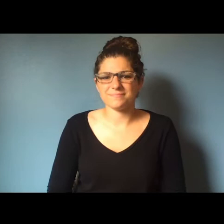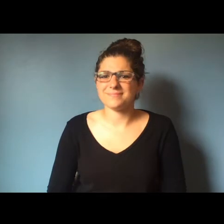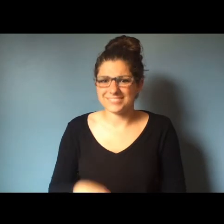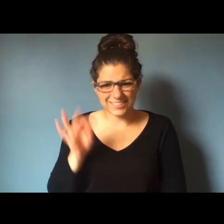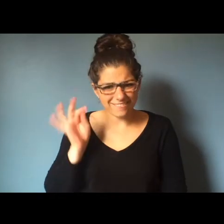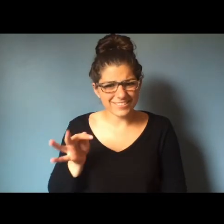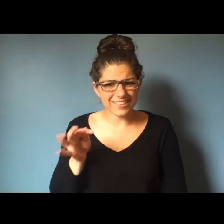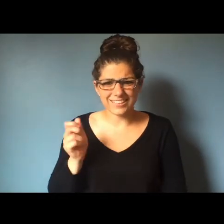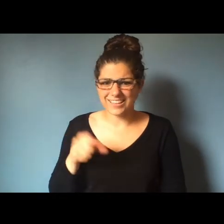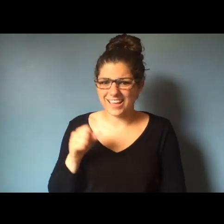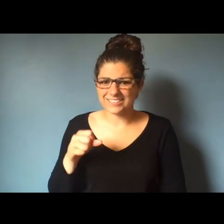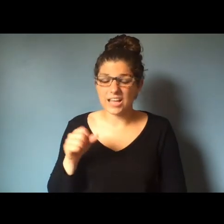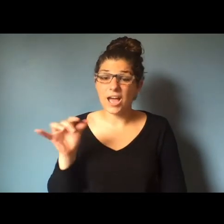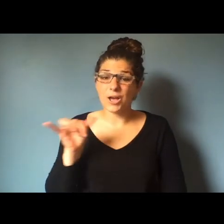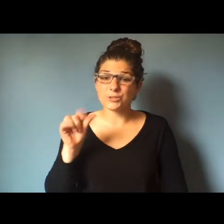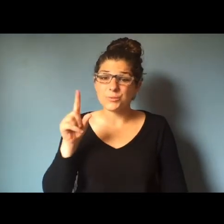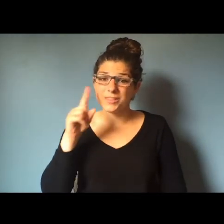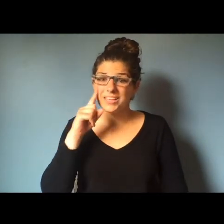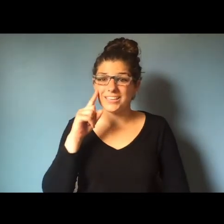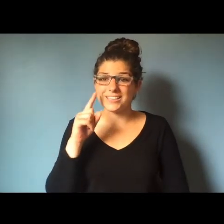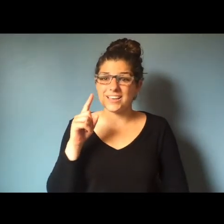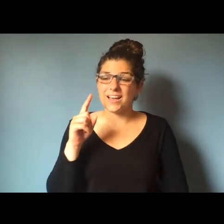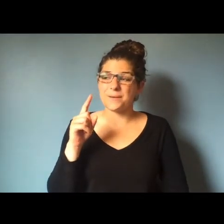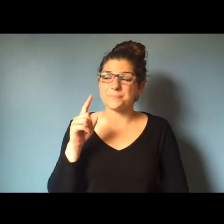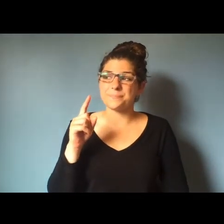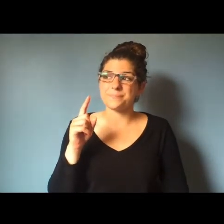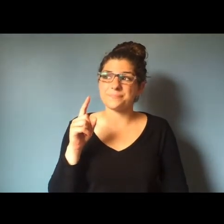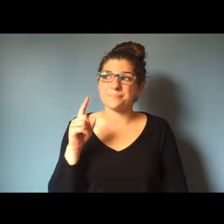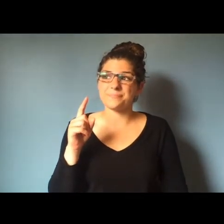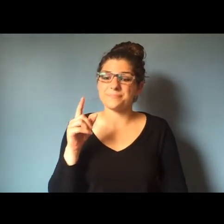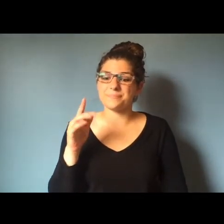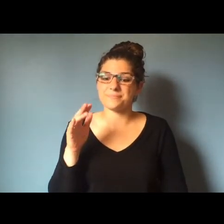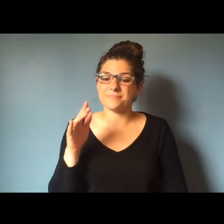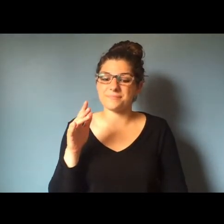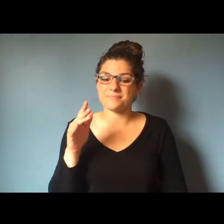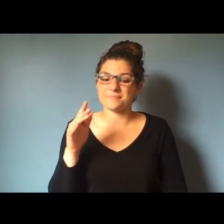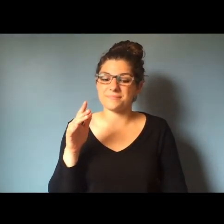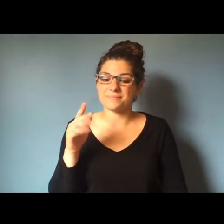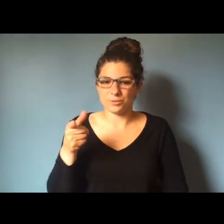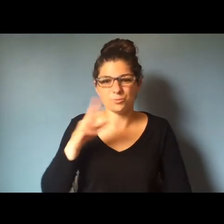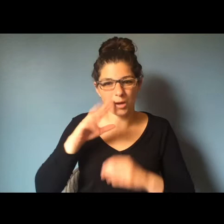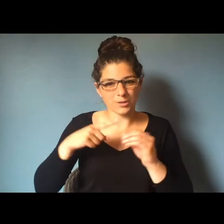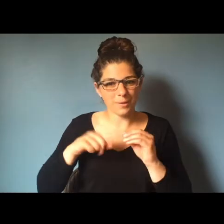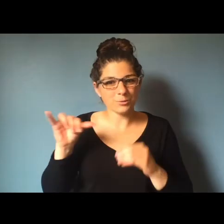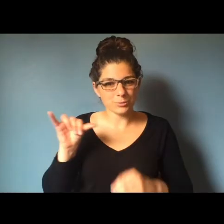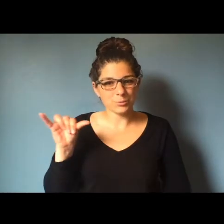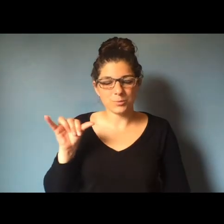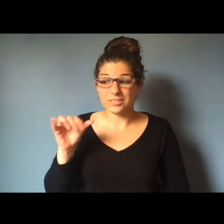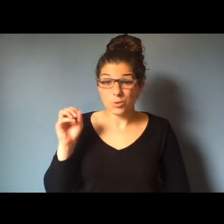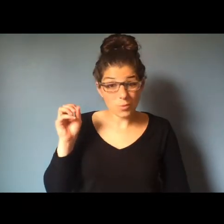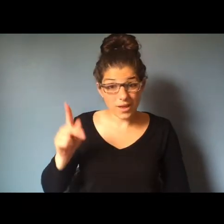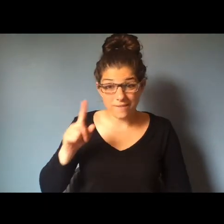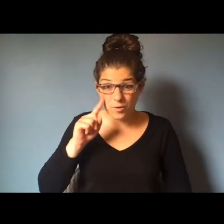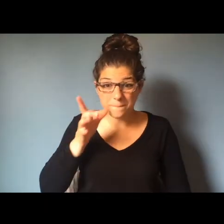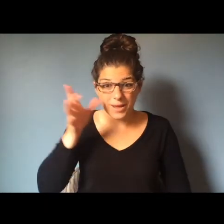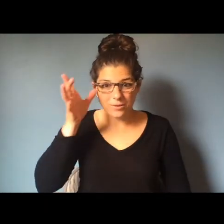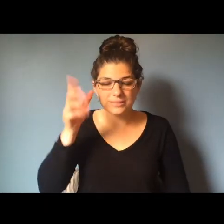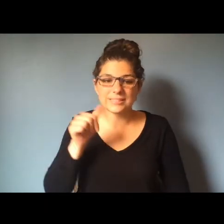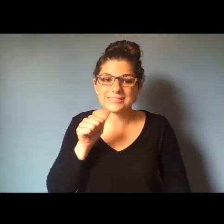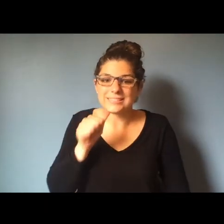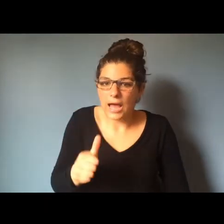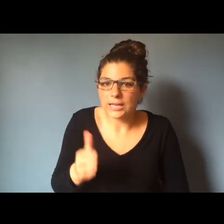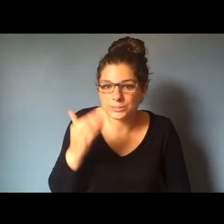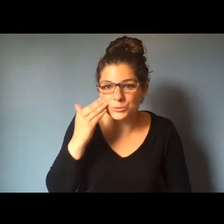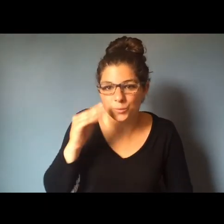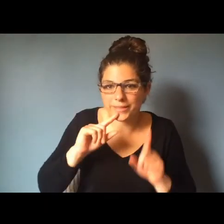Definitely. I also think kind of what you guys talked about too is it's okay for parents not to know